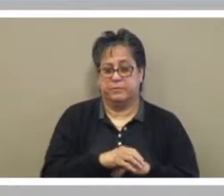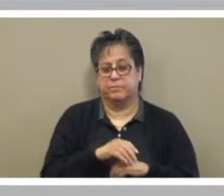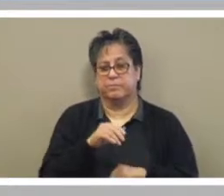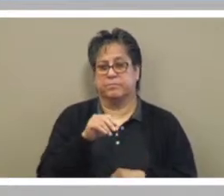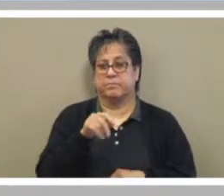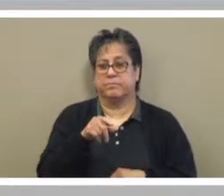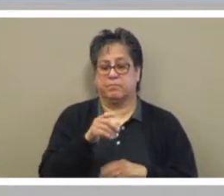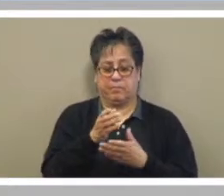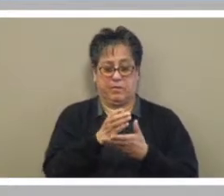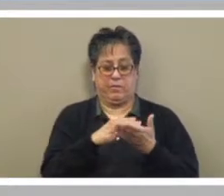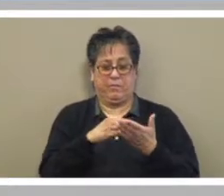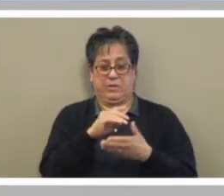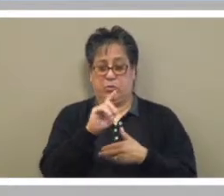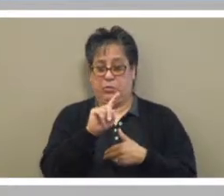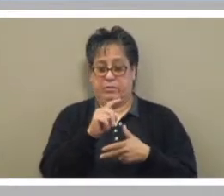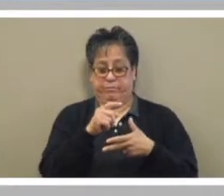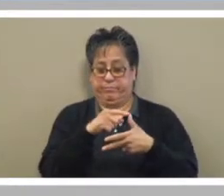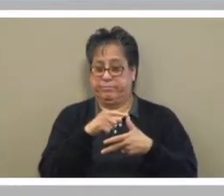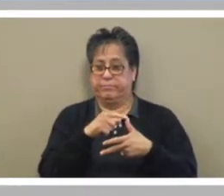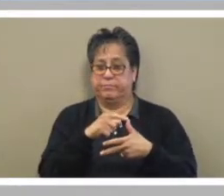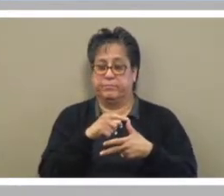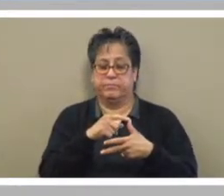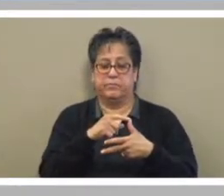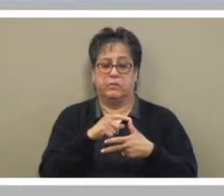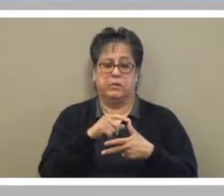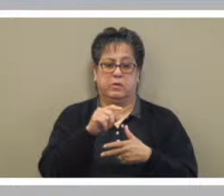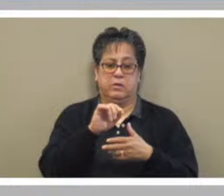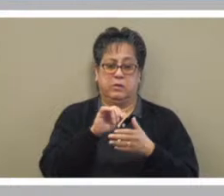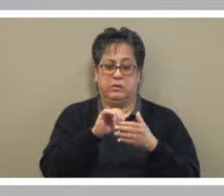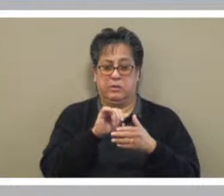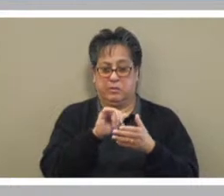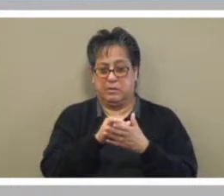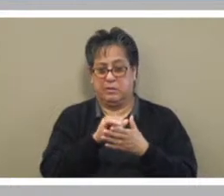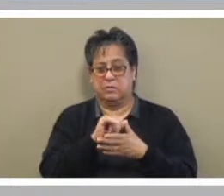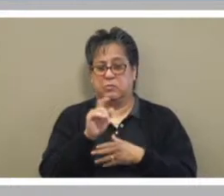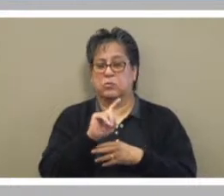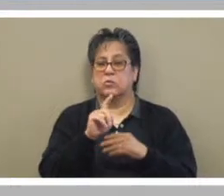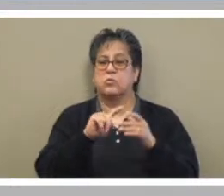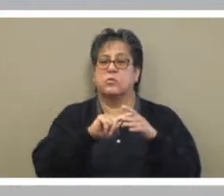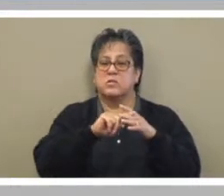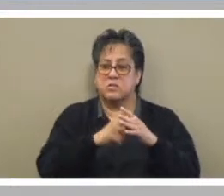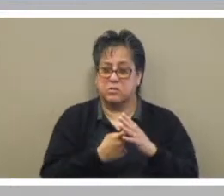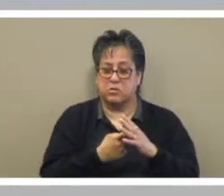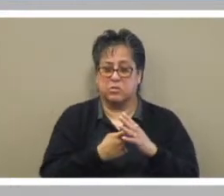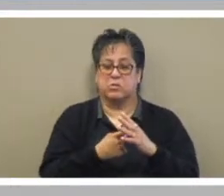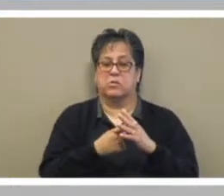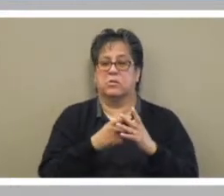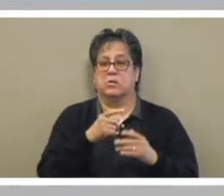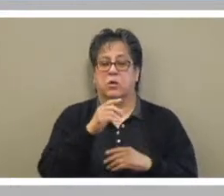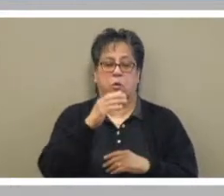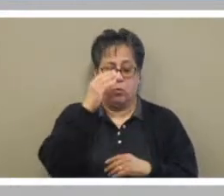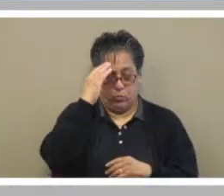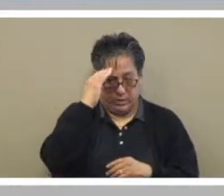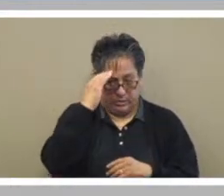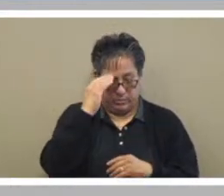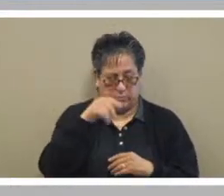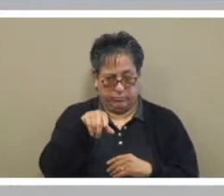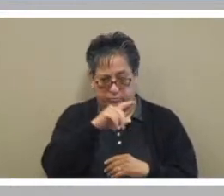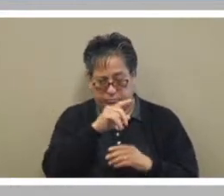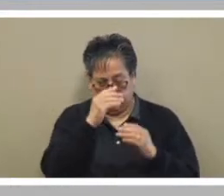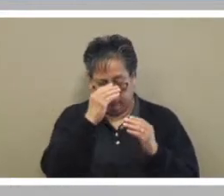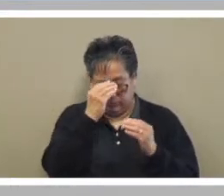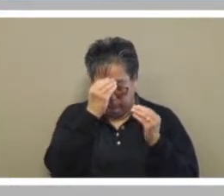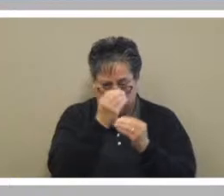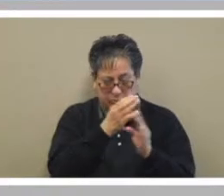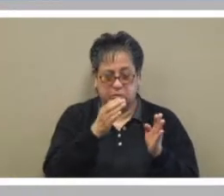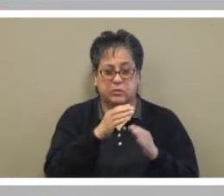So for phase one, just for quick breakdown bullet point, is where we started with the awareness. So we created a